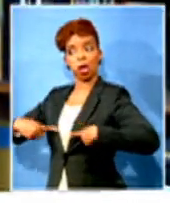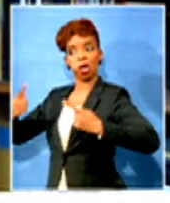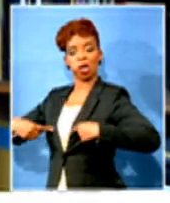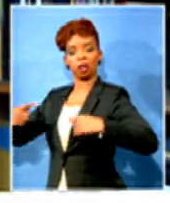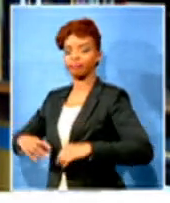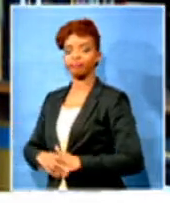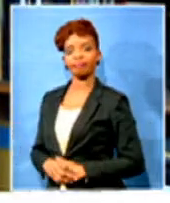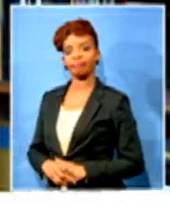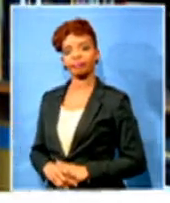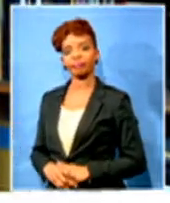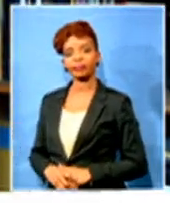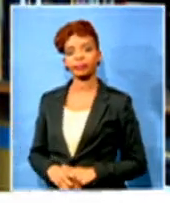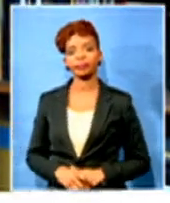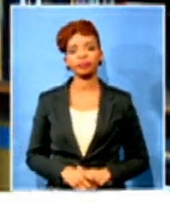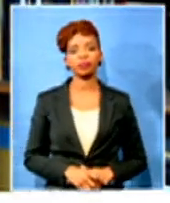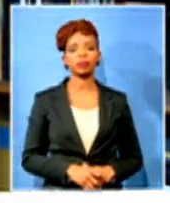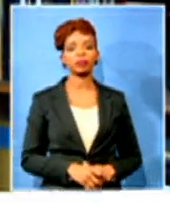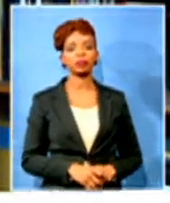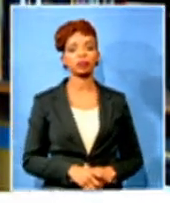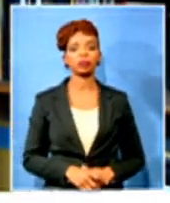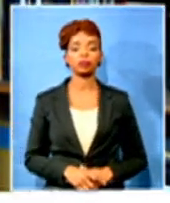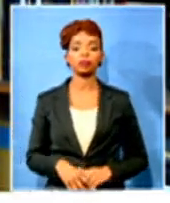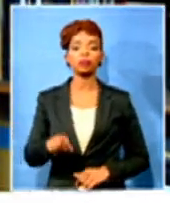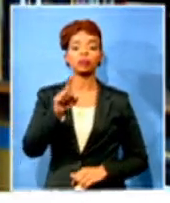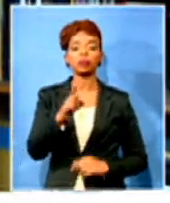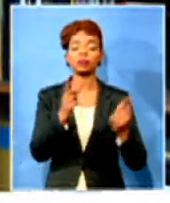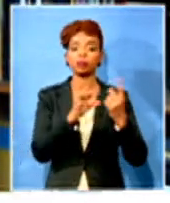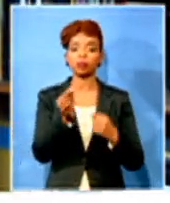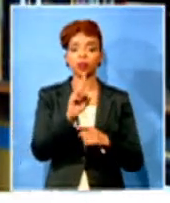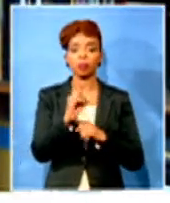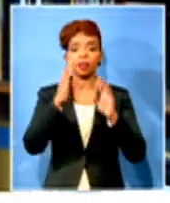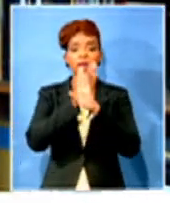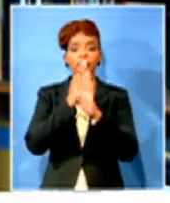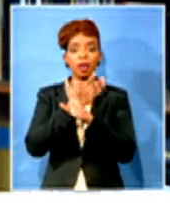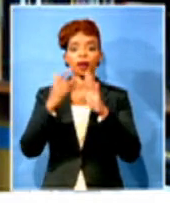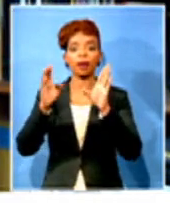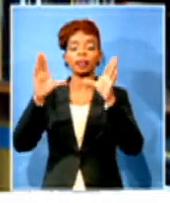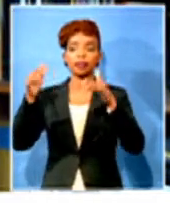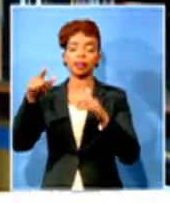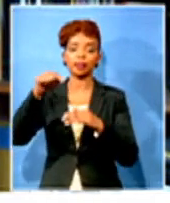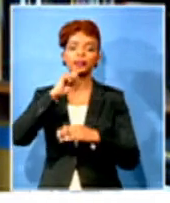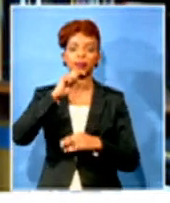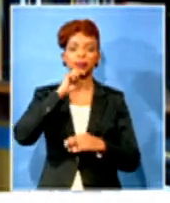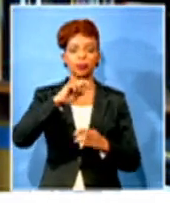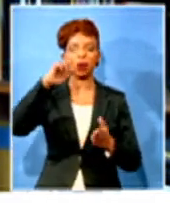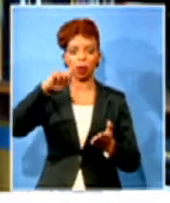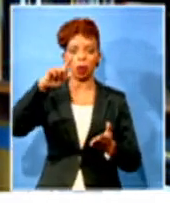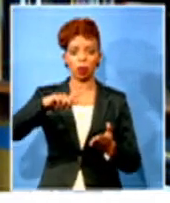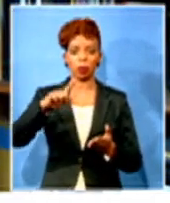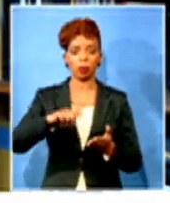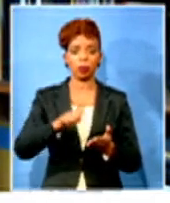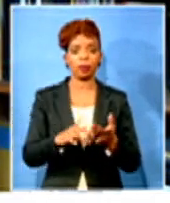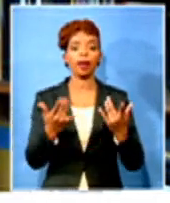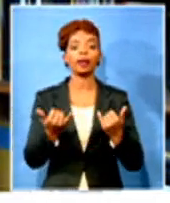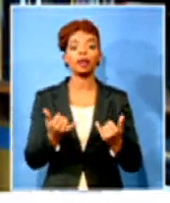promised infrastructure spending in some form or another with the private sector, and that's already very, very low. It's very difficult for government now